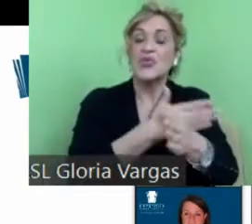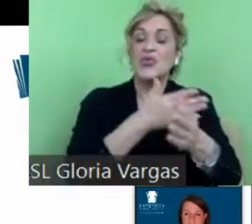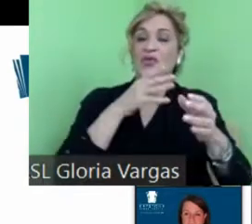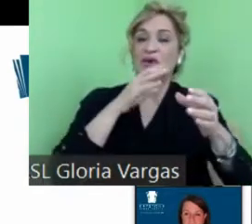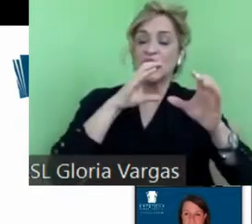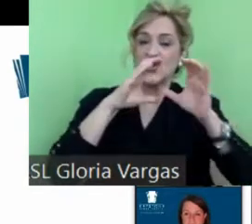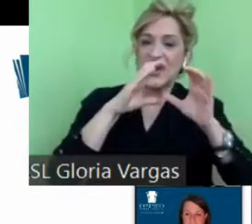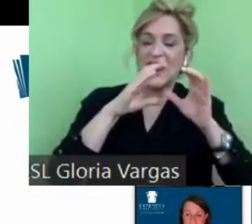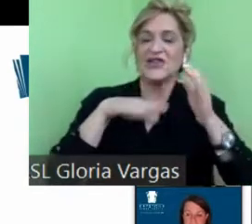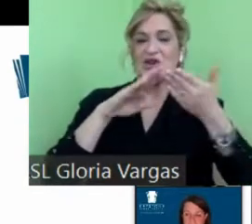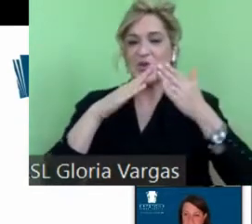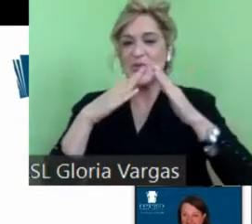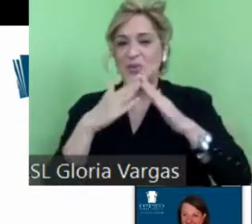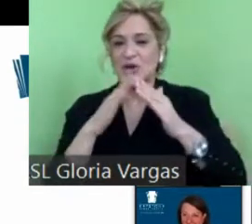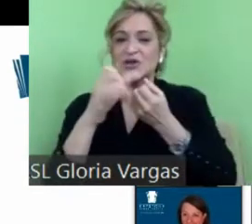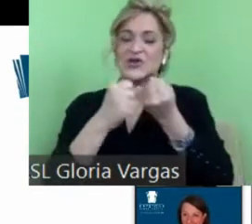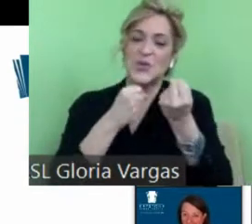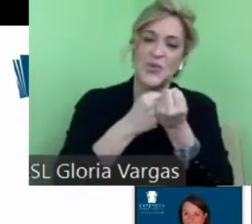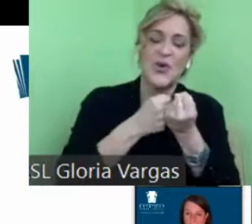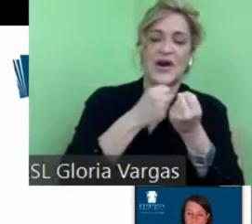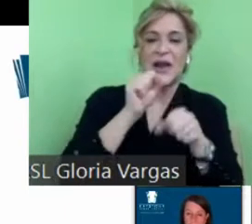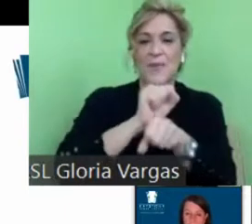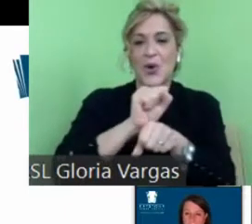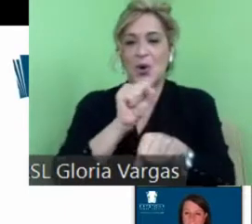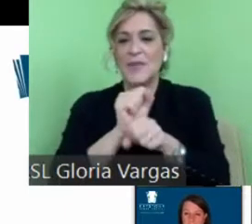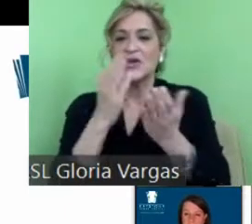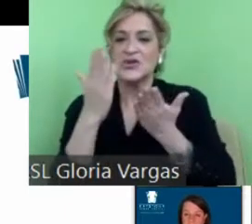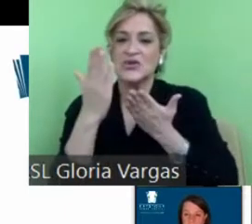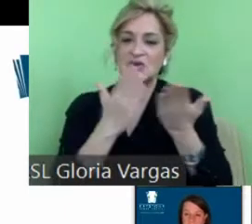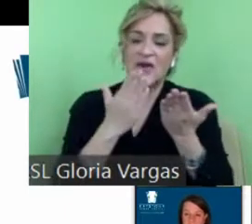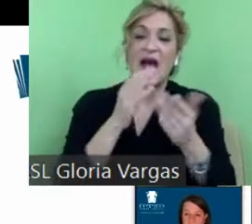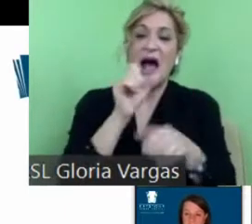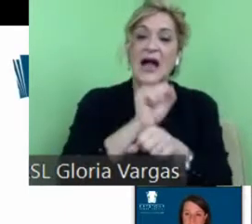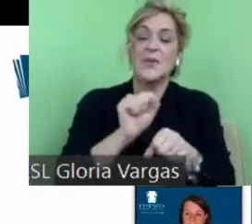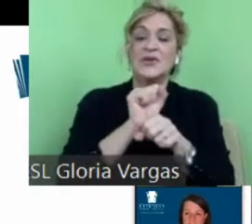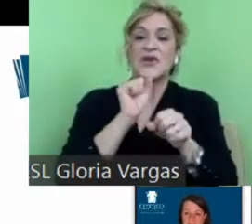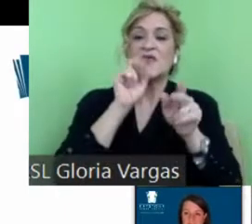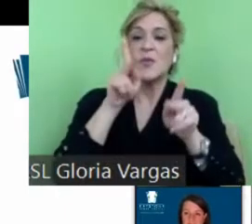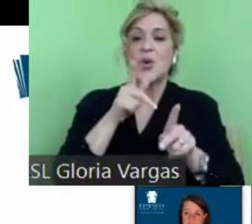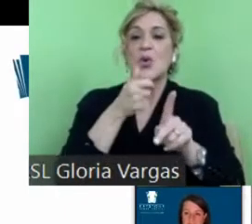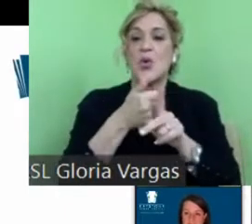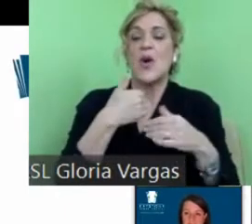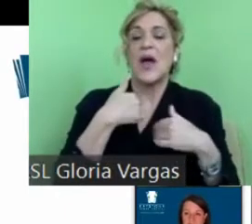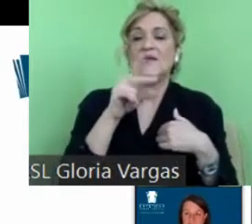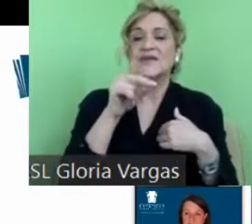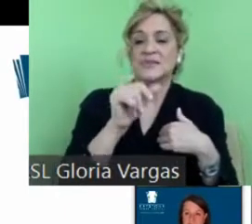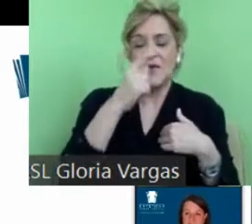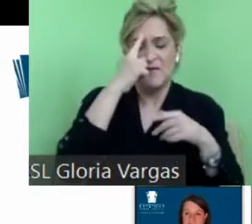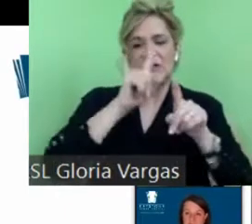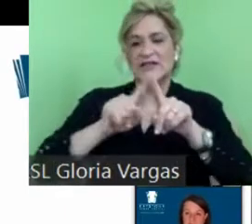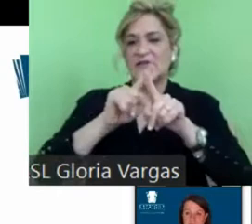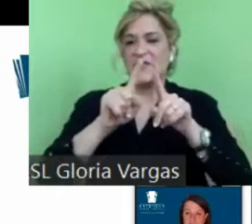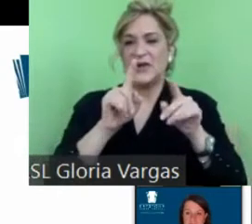environment, employment support services, and participation of persons with disabilities in all matters. Secondly,